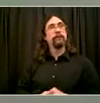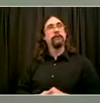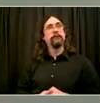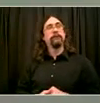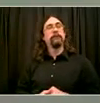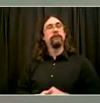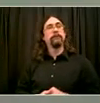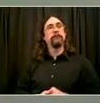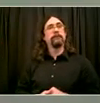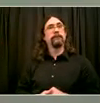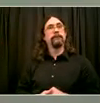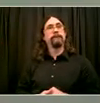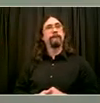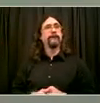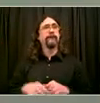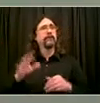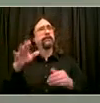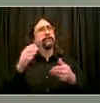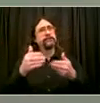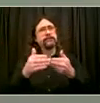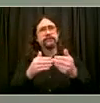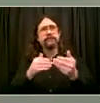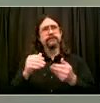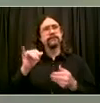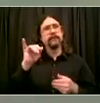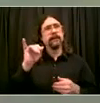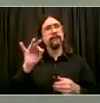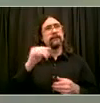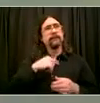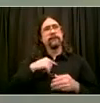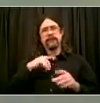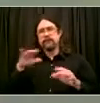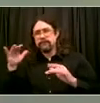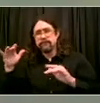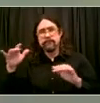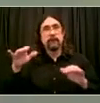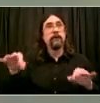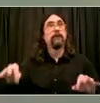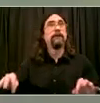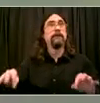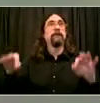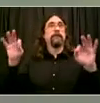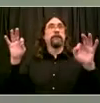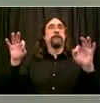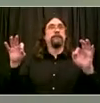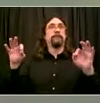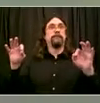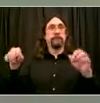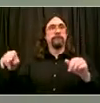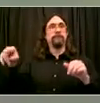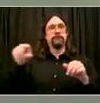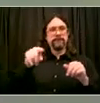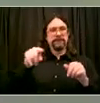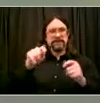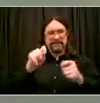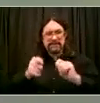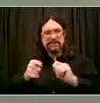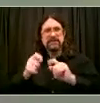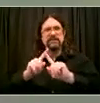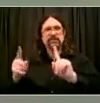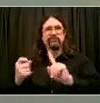creates an opportunity for either these strains that we've documented already or new strains to emerge. So emphasizing what Dr. Chakshi said,